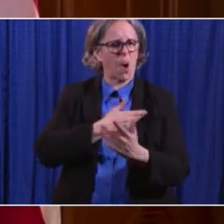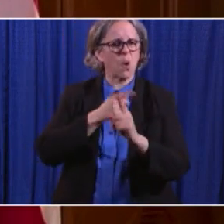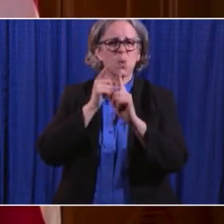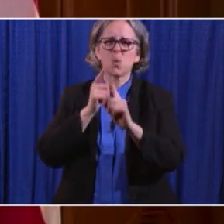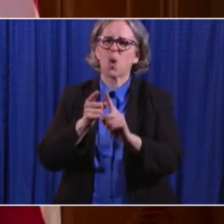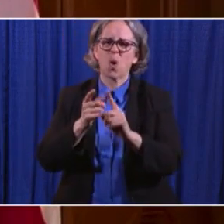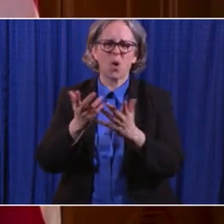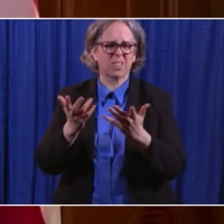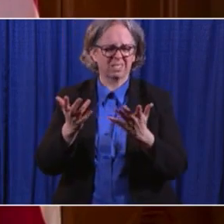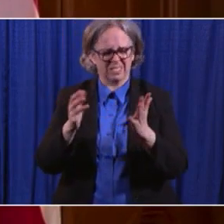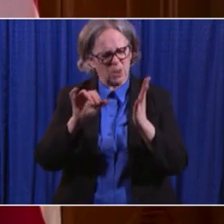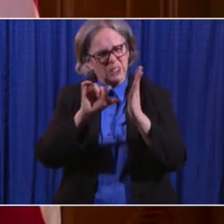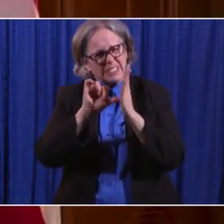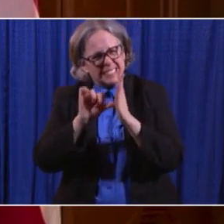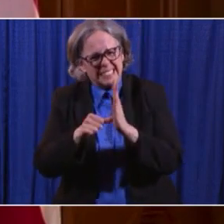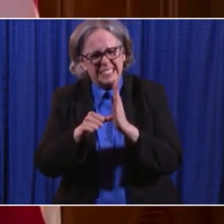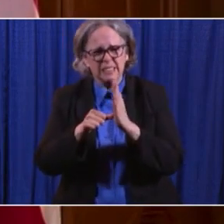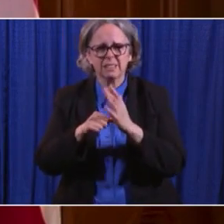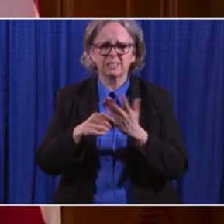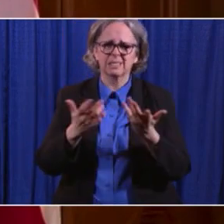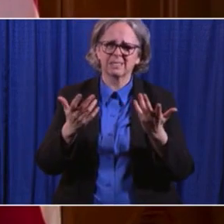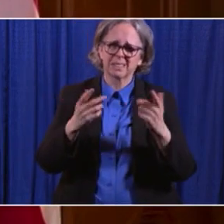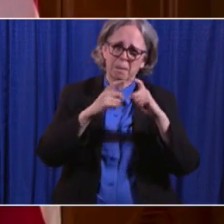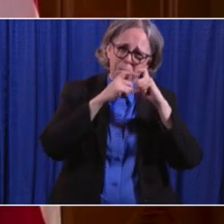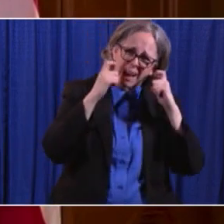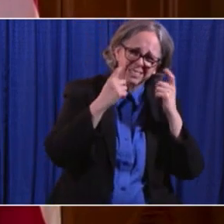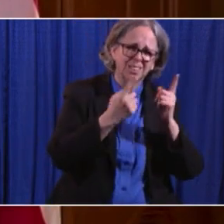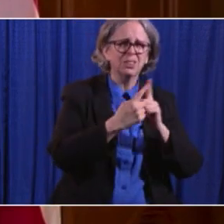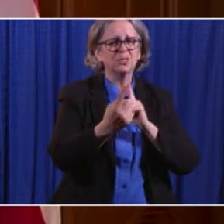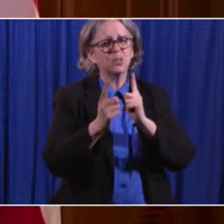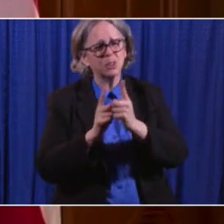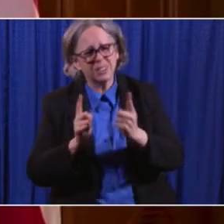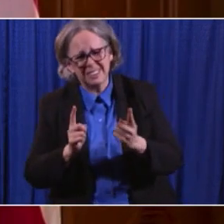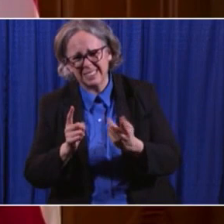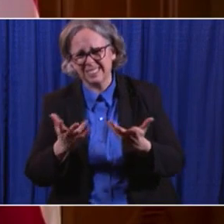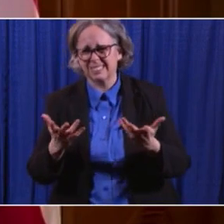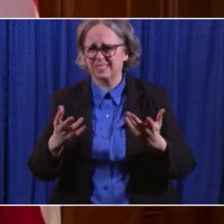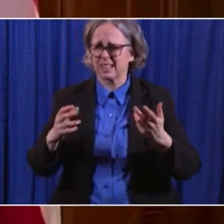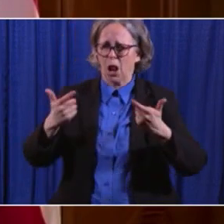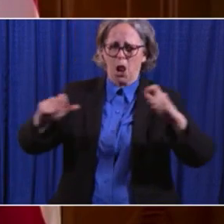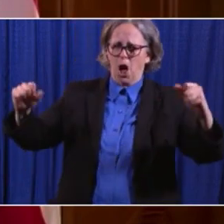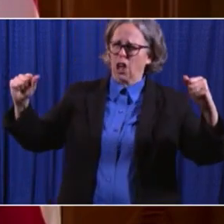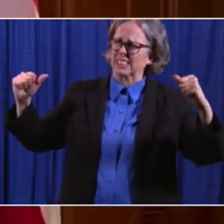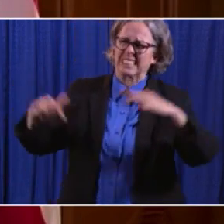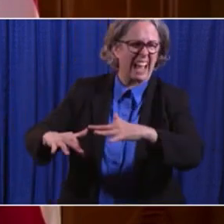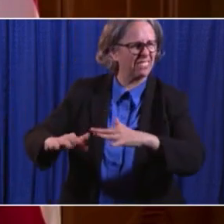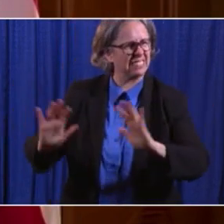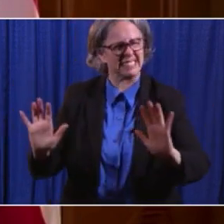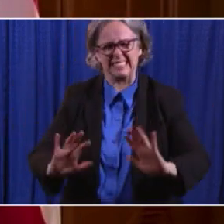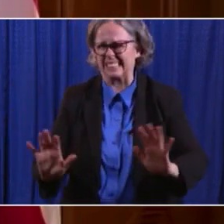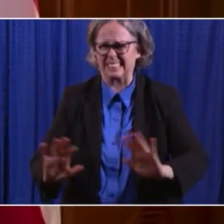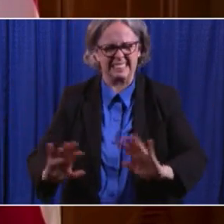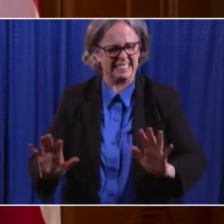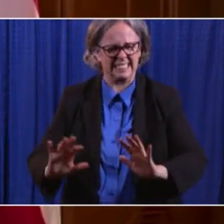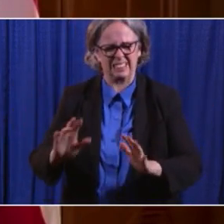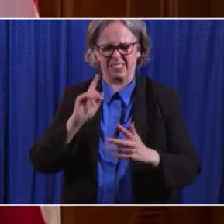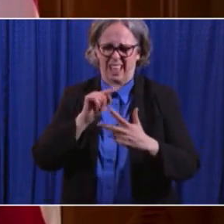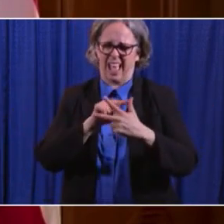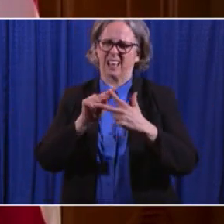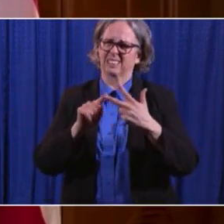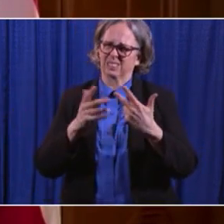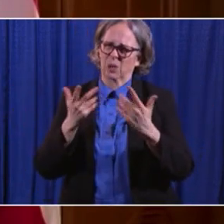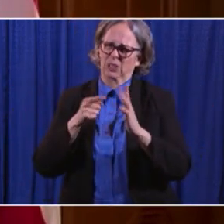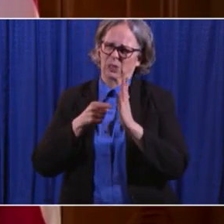mask wearing and in distance and staying away from a large crowd. Those are the things that are really really,